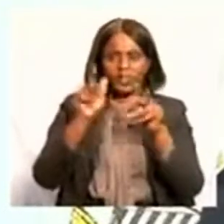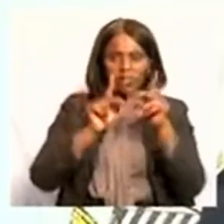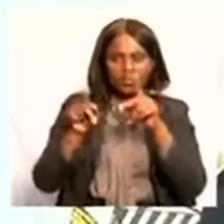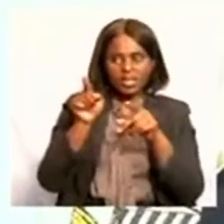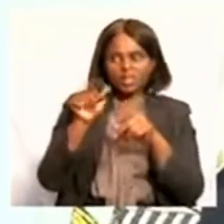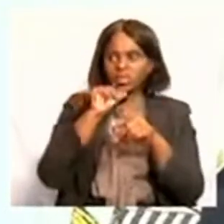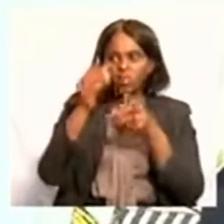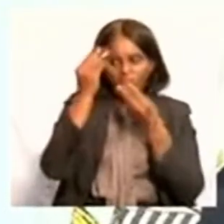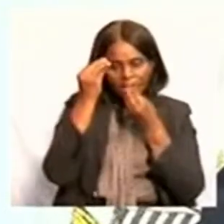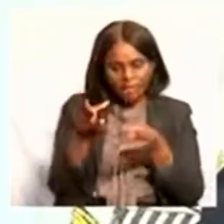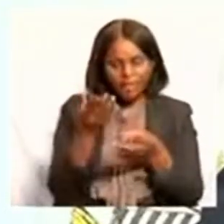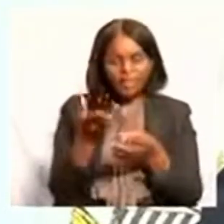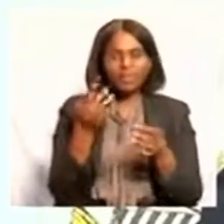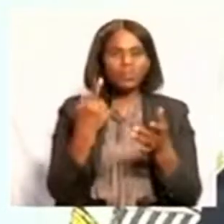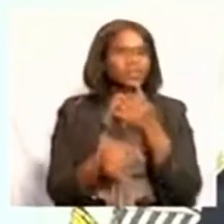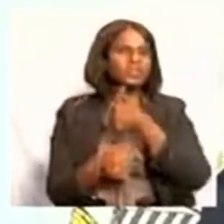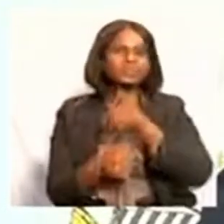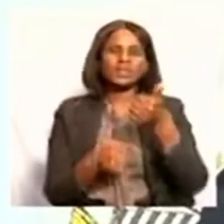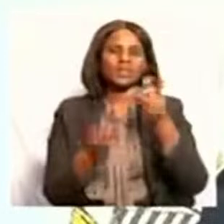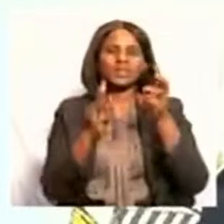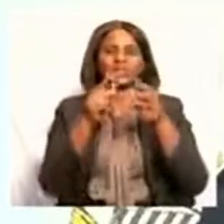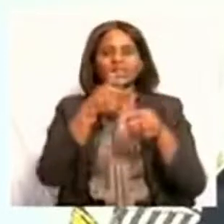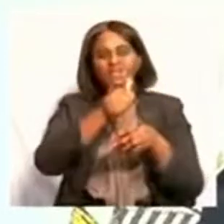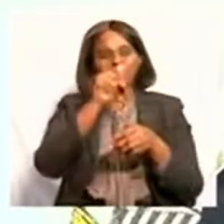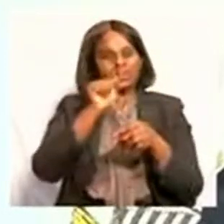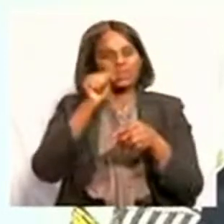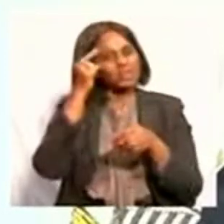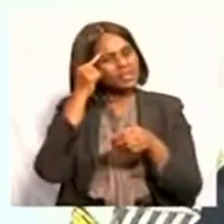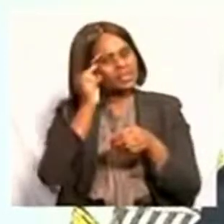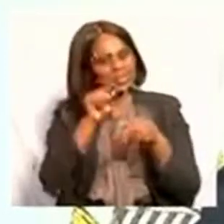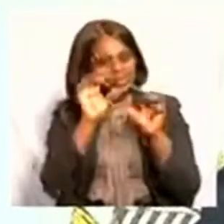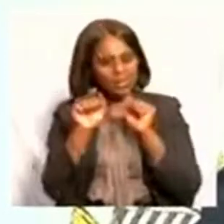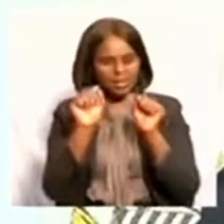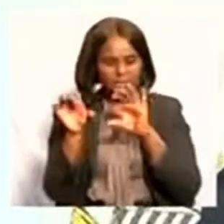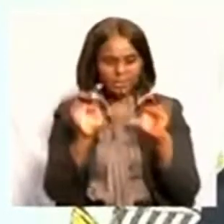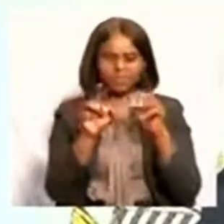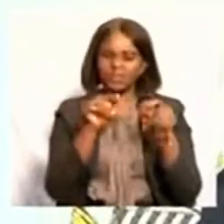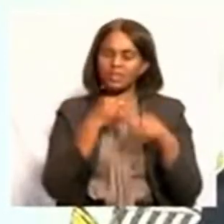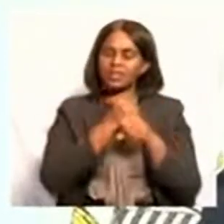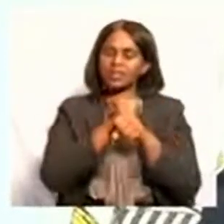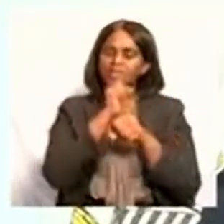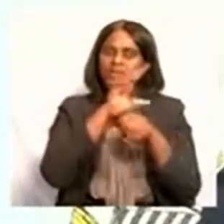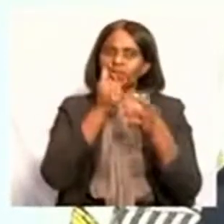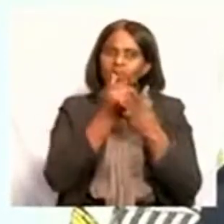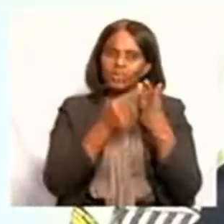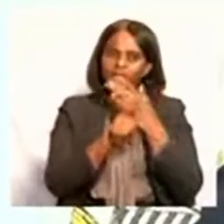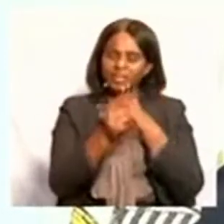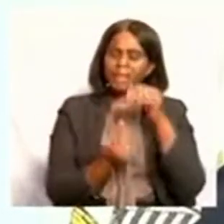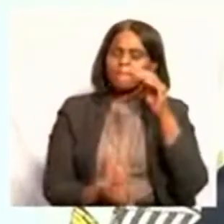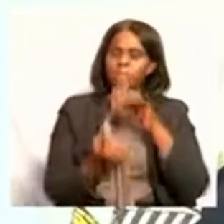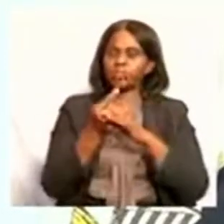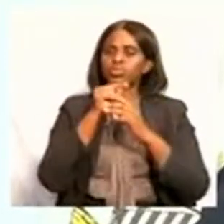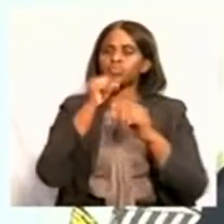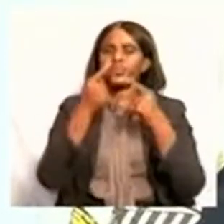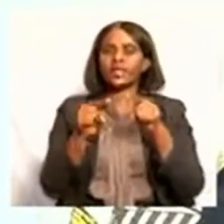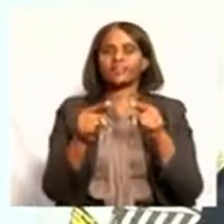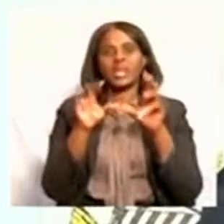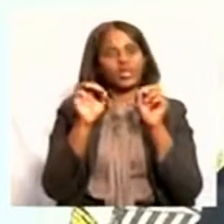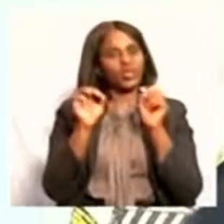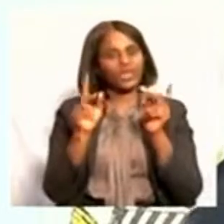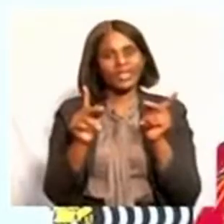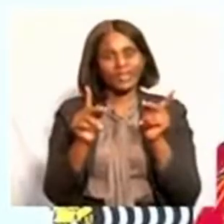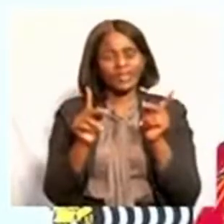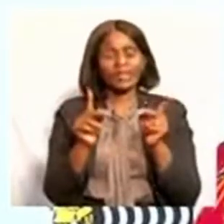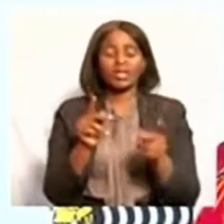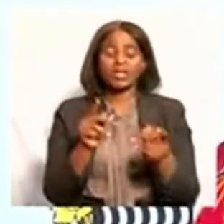not adhering to it, what else do you think you can do to make sure that these queries do not recur? Okay, so one